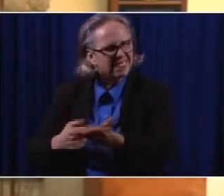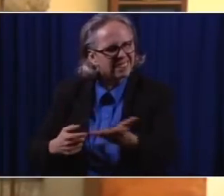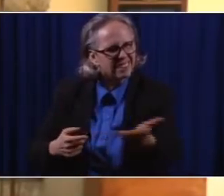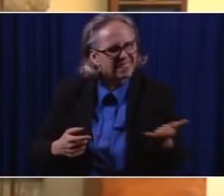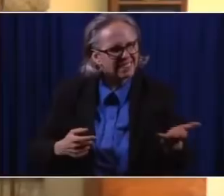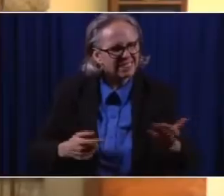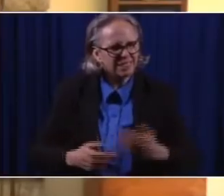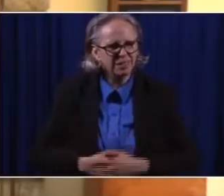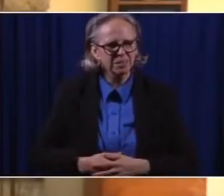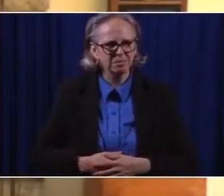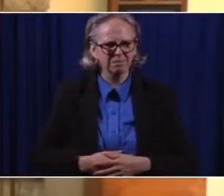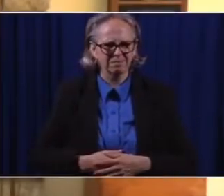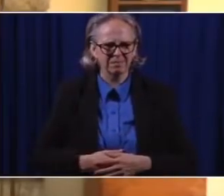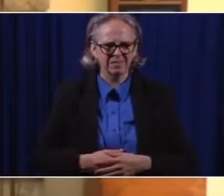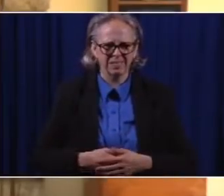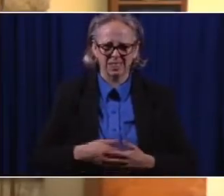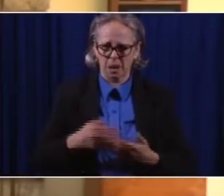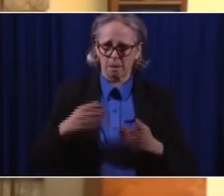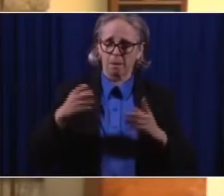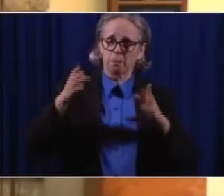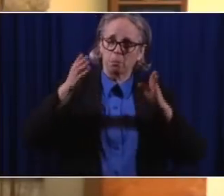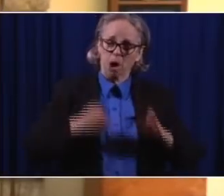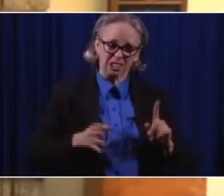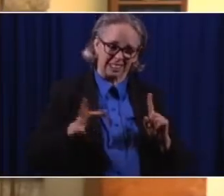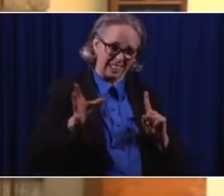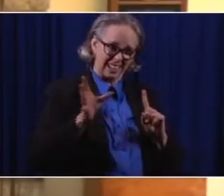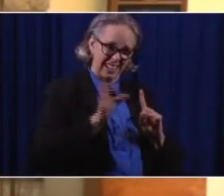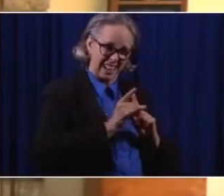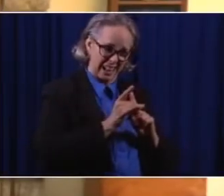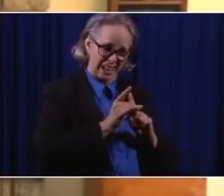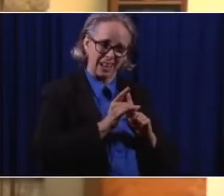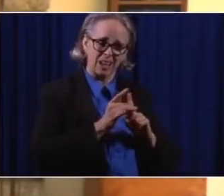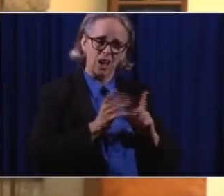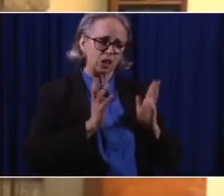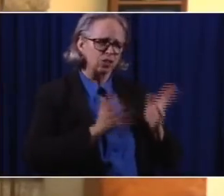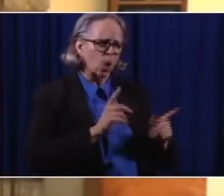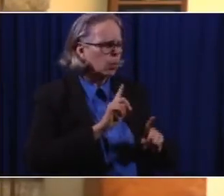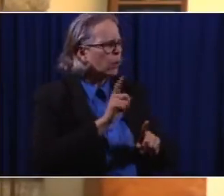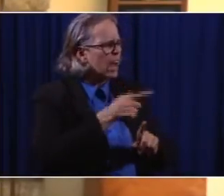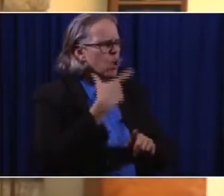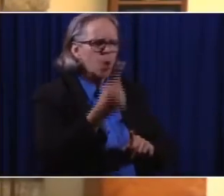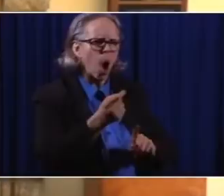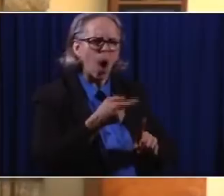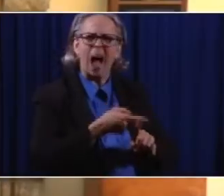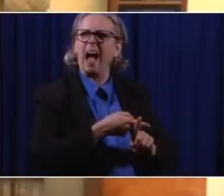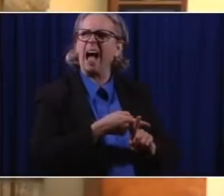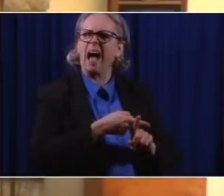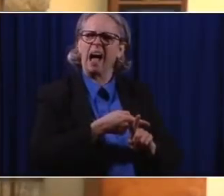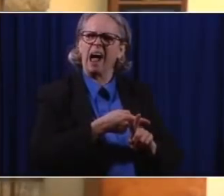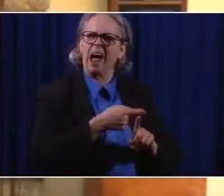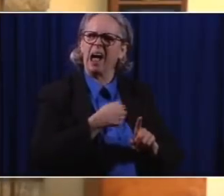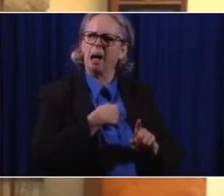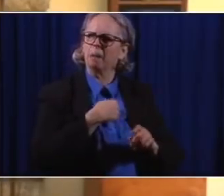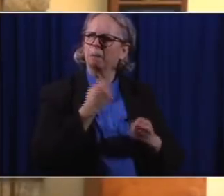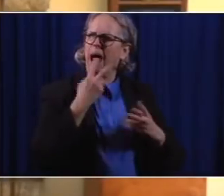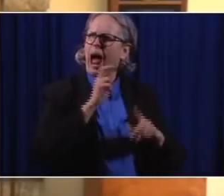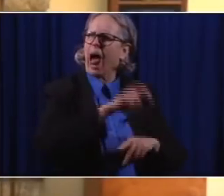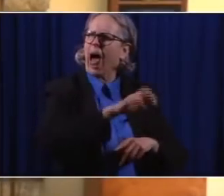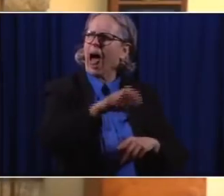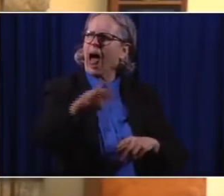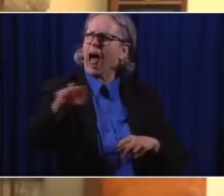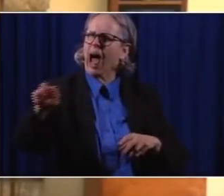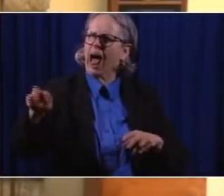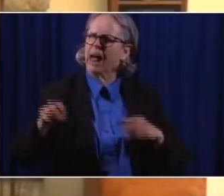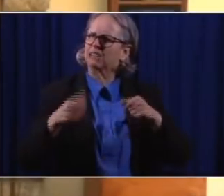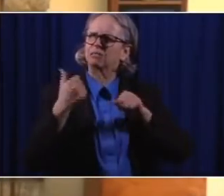someone is at 5 or 6 different places, and they can't really trace it down to one place. So that